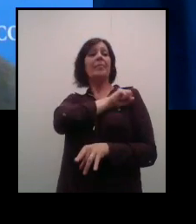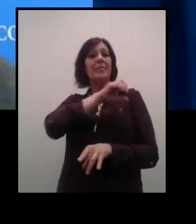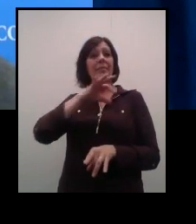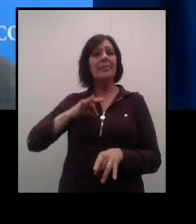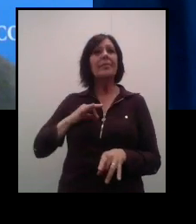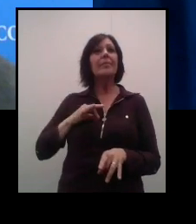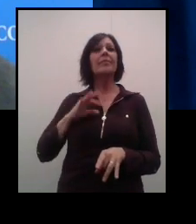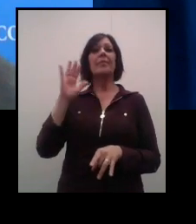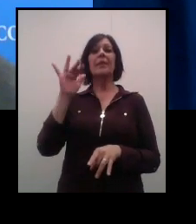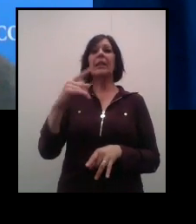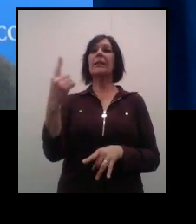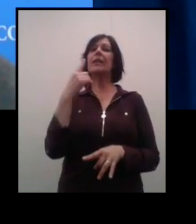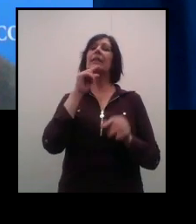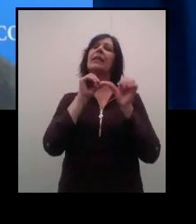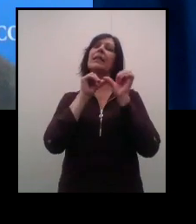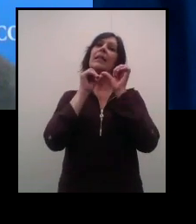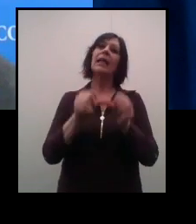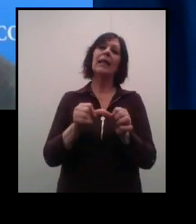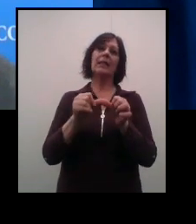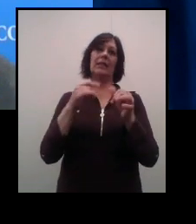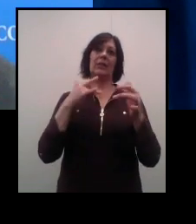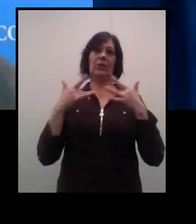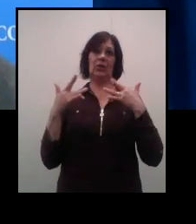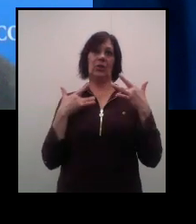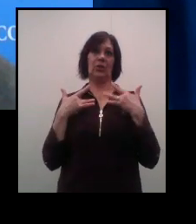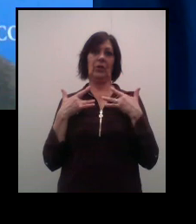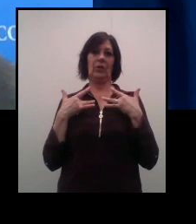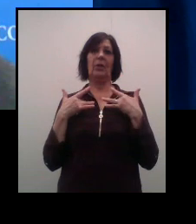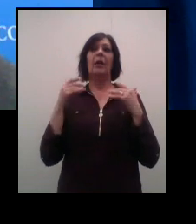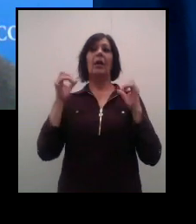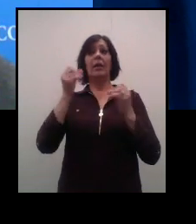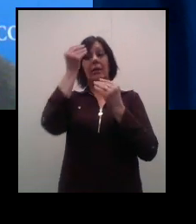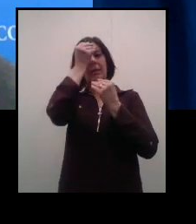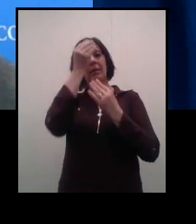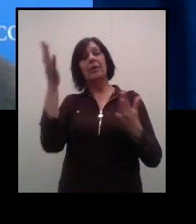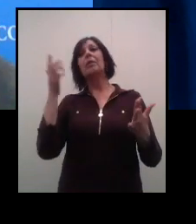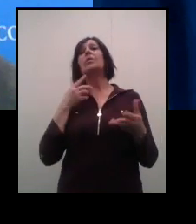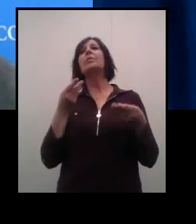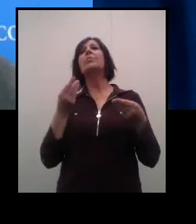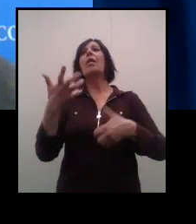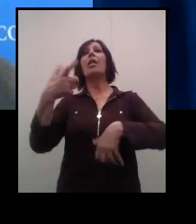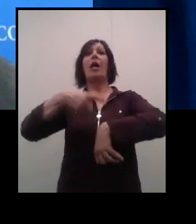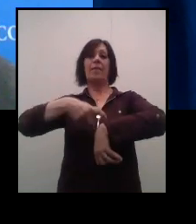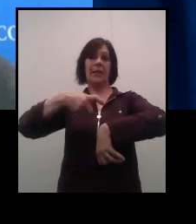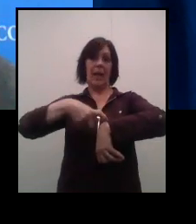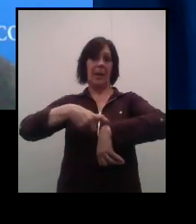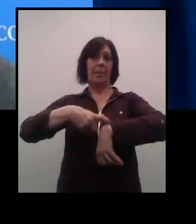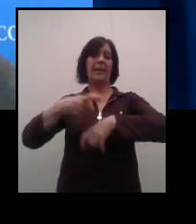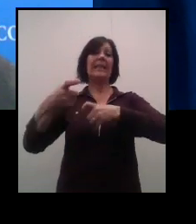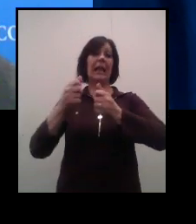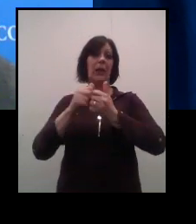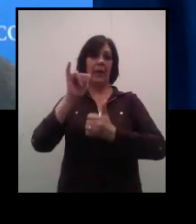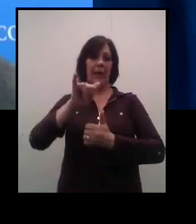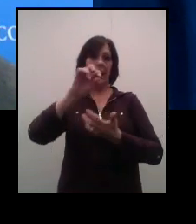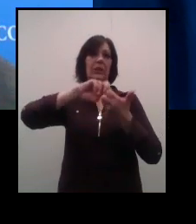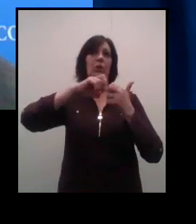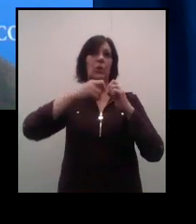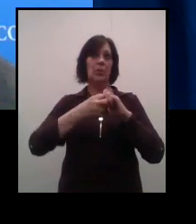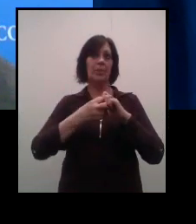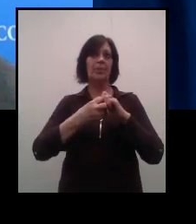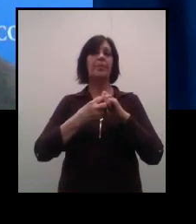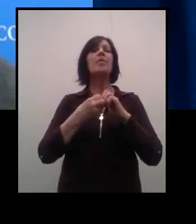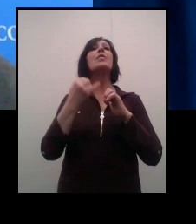It's something that is a constant concern, and I can tell you that we spend a lot of time dealing with that issue. If